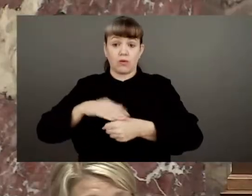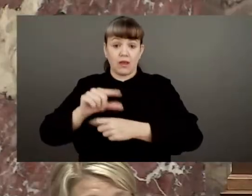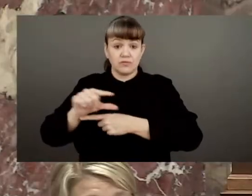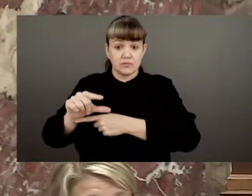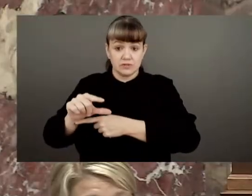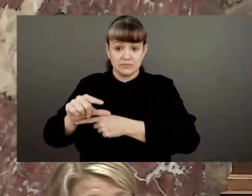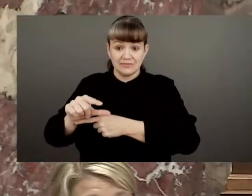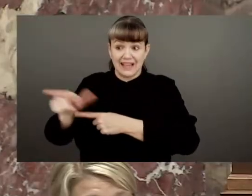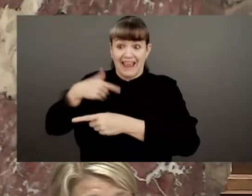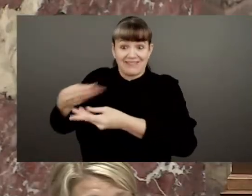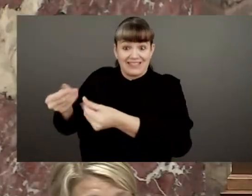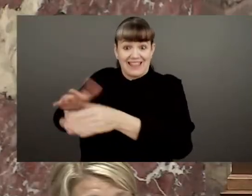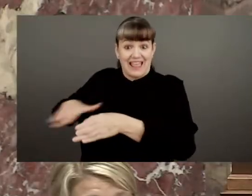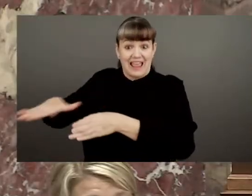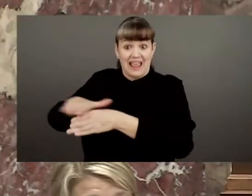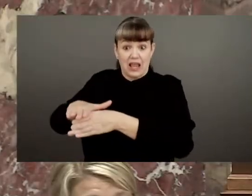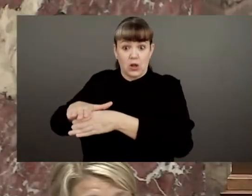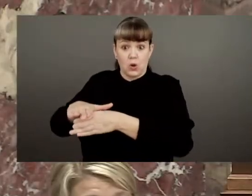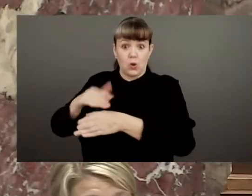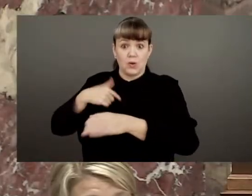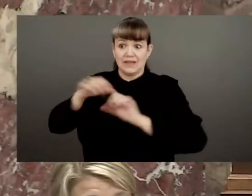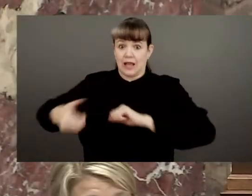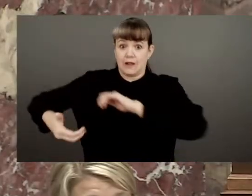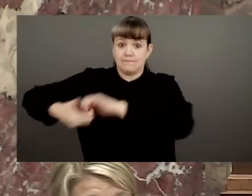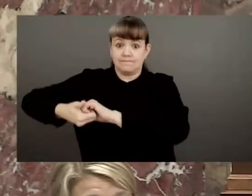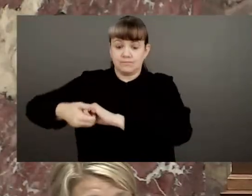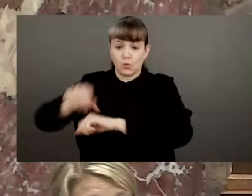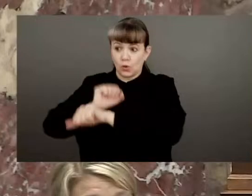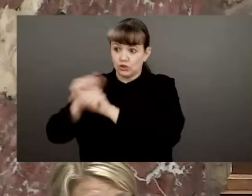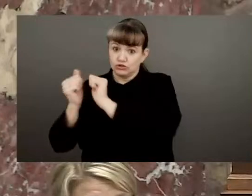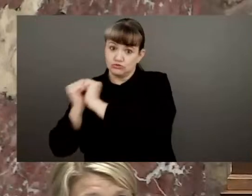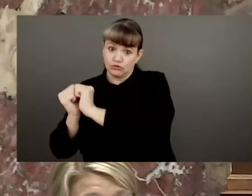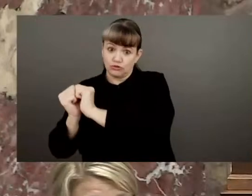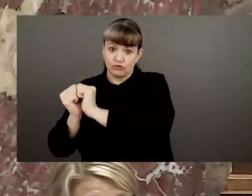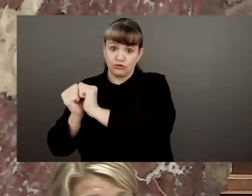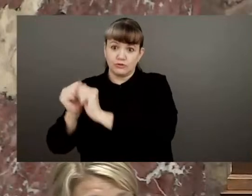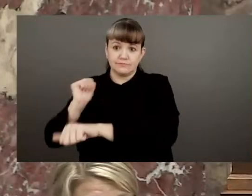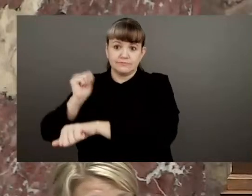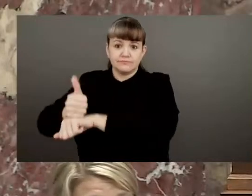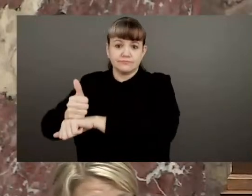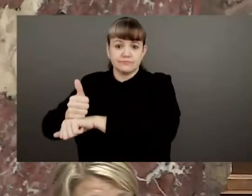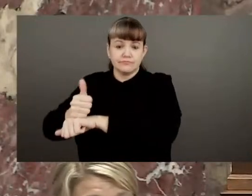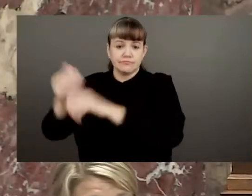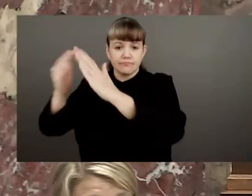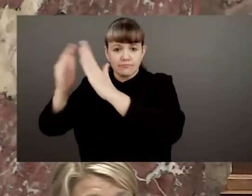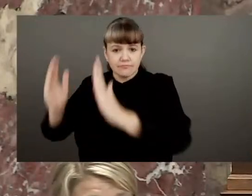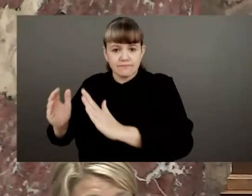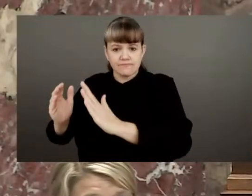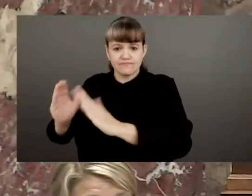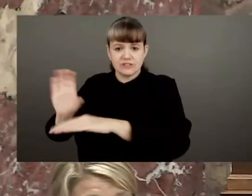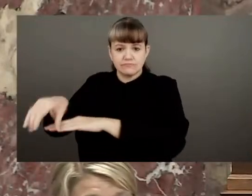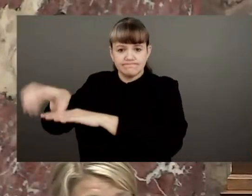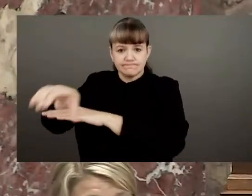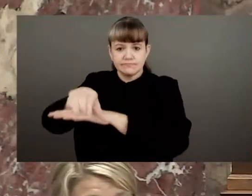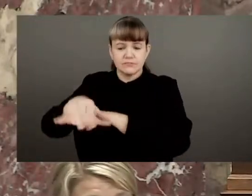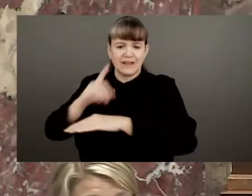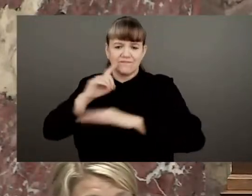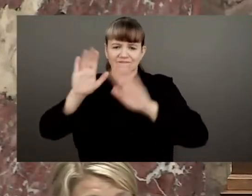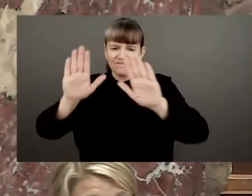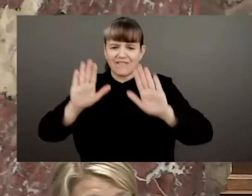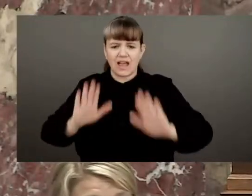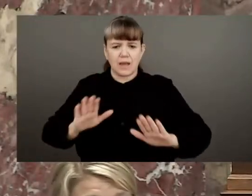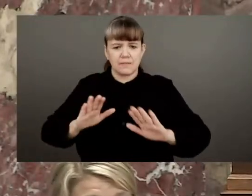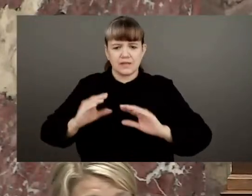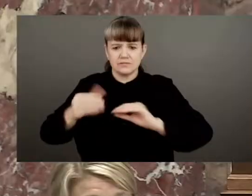many great partnerships on this front, and I look forward to being able to speak more about our emergency winter shelters soon. In the